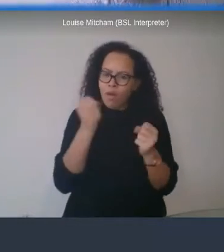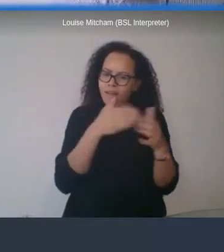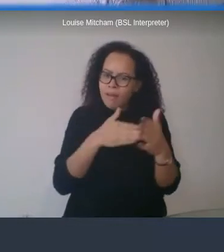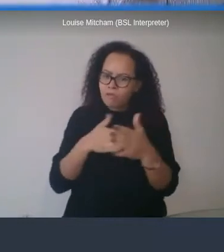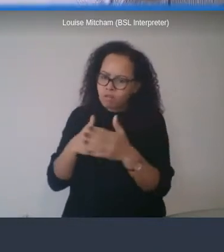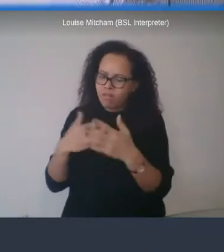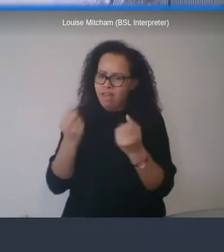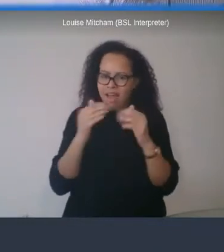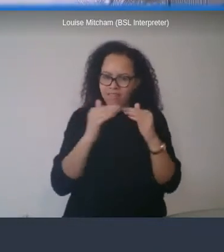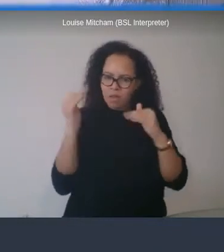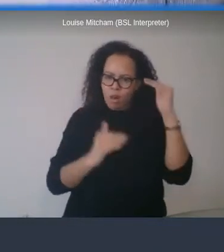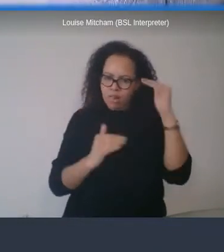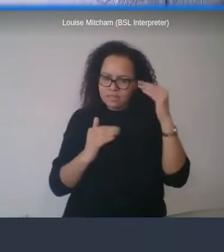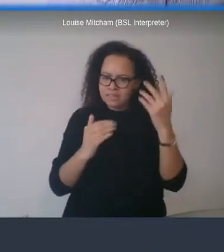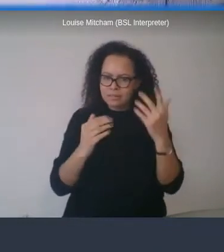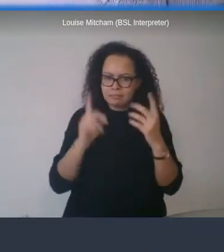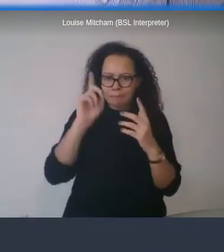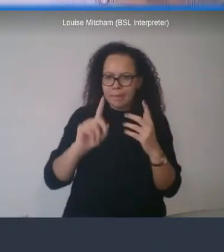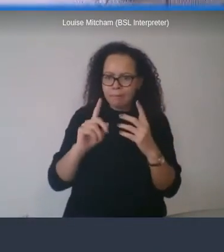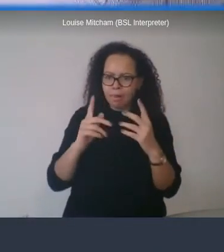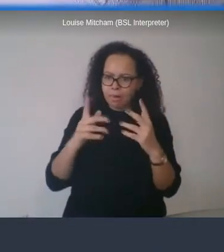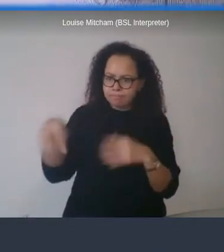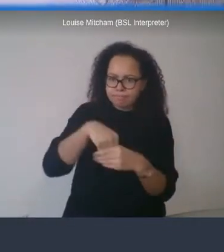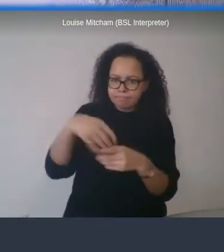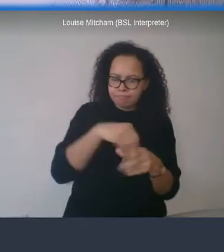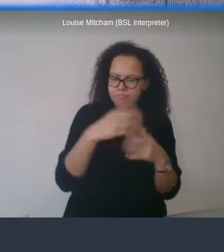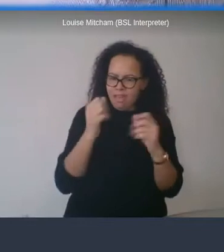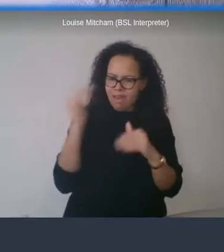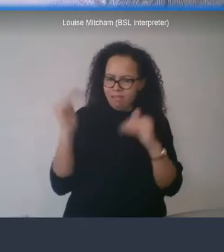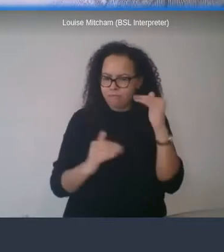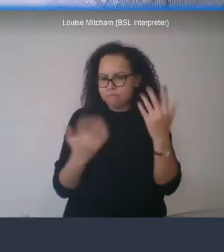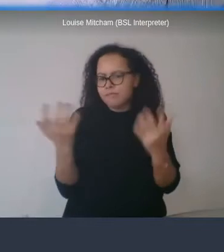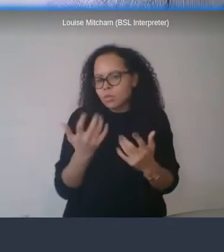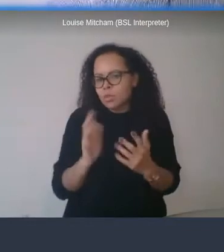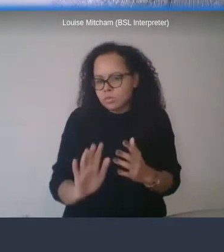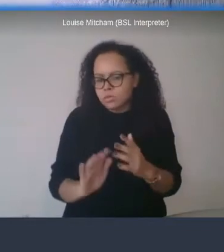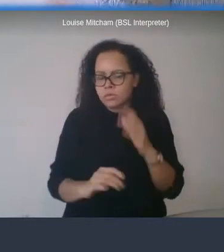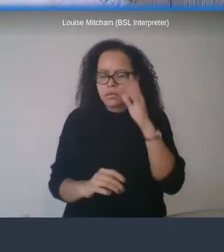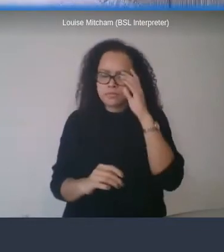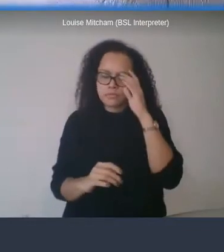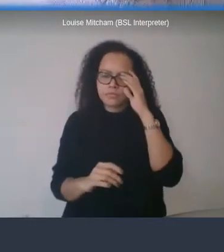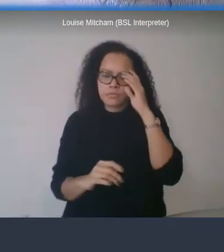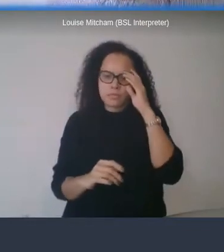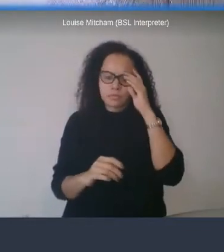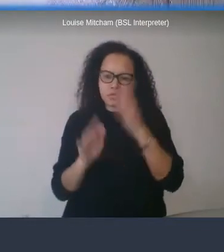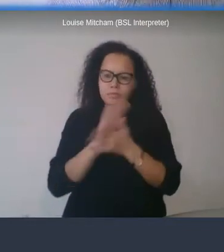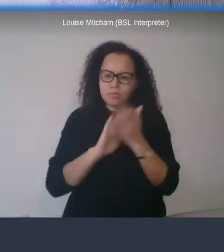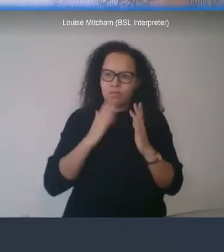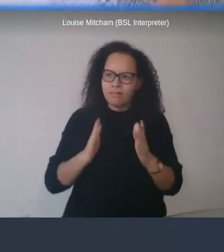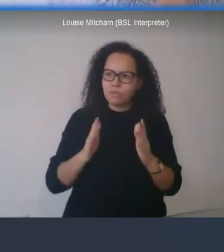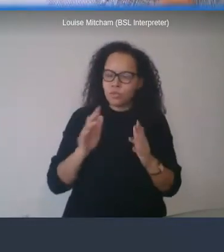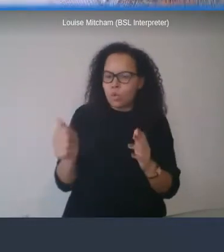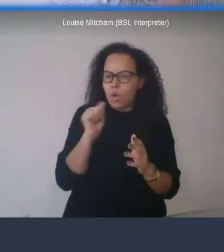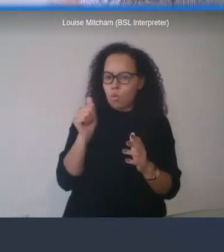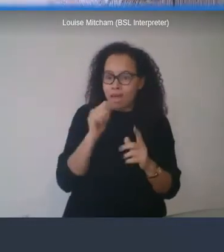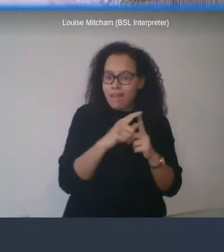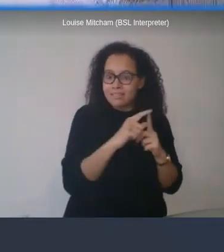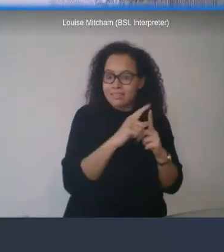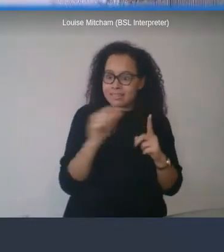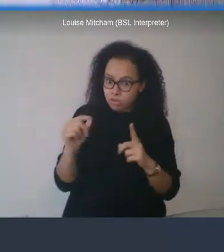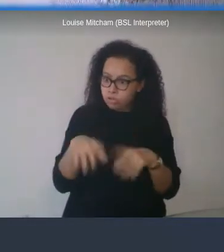inequalities in participation. And with that, I suppose, is the awareness that digital adoption can also